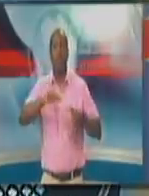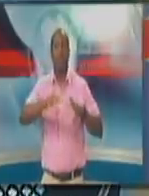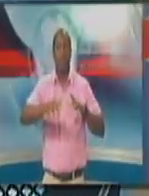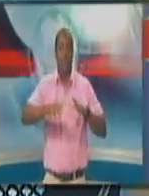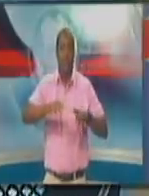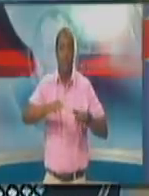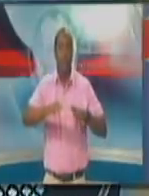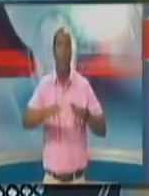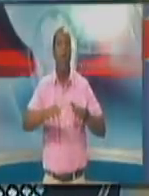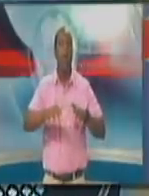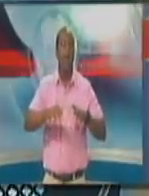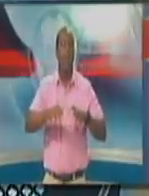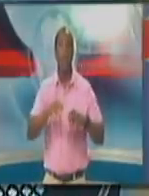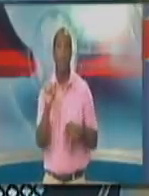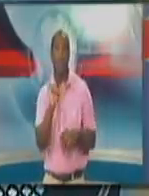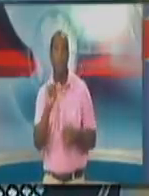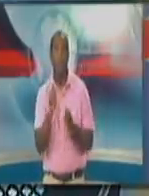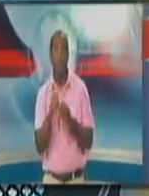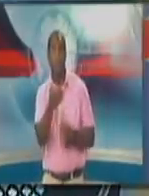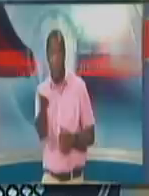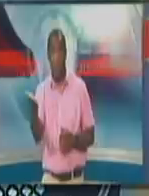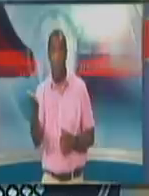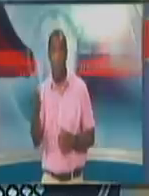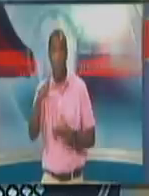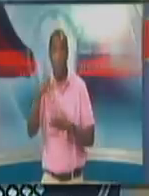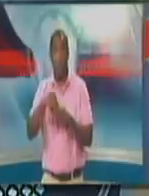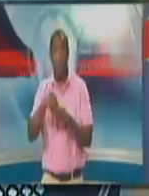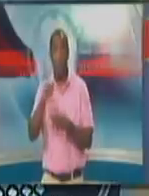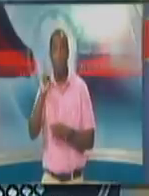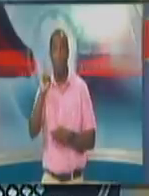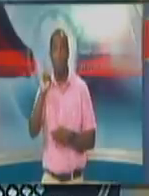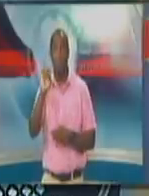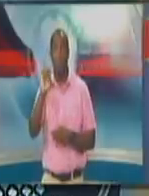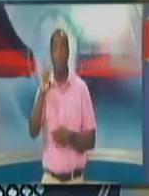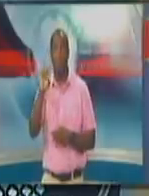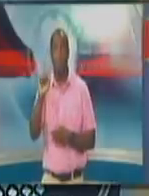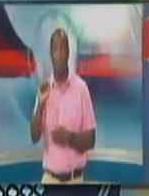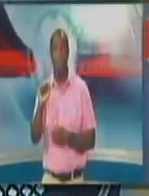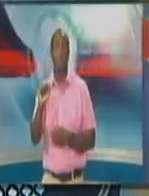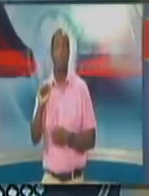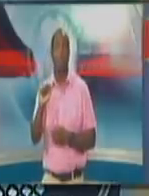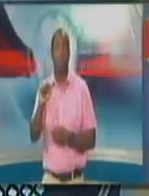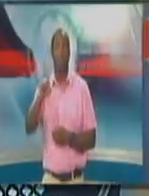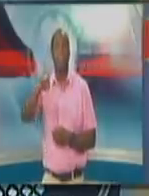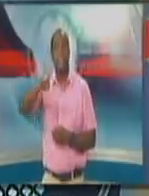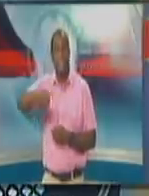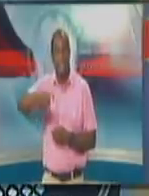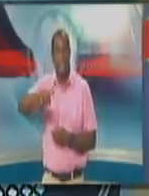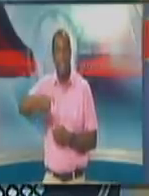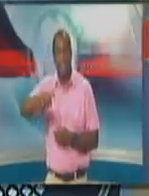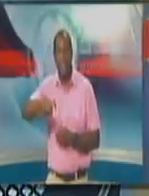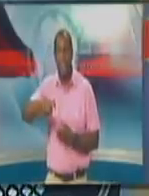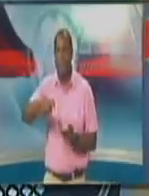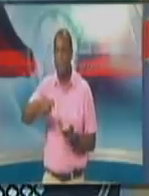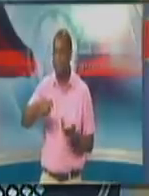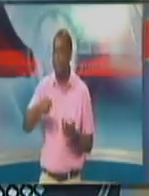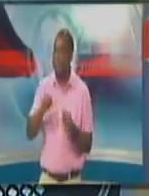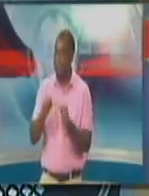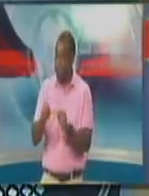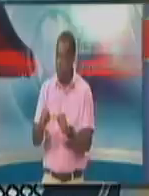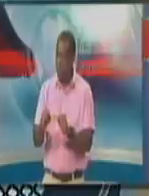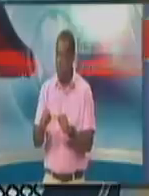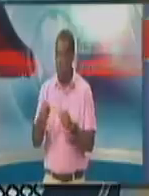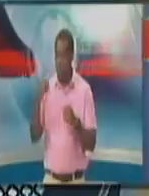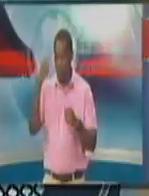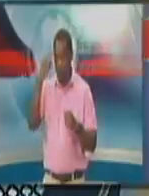terms of strategies that may have worked for them and that may well work for you. So please, you know, maintain your healthy